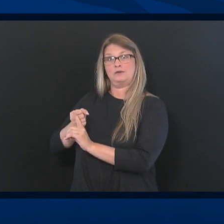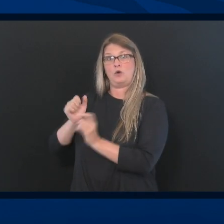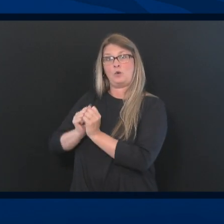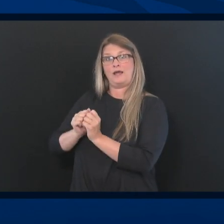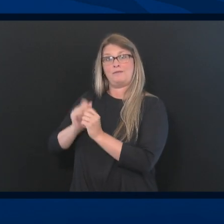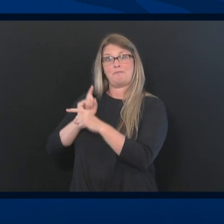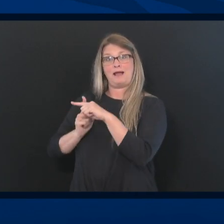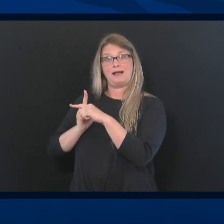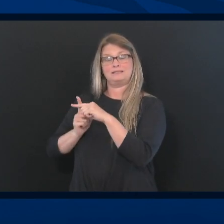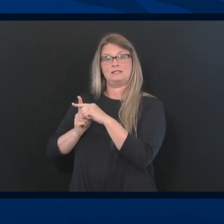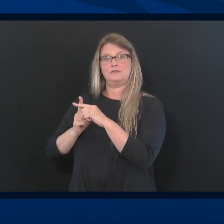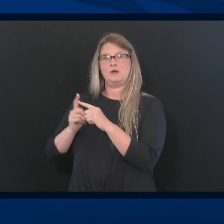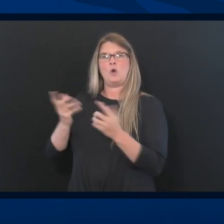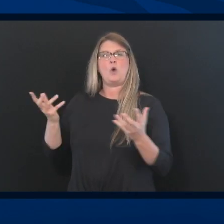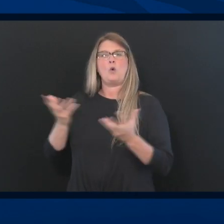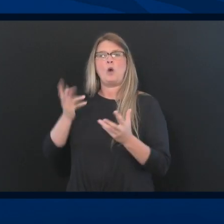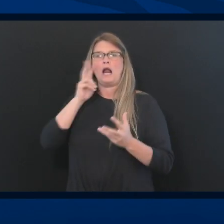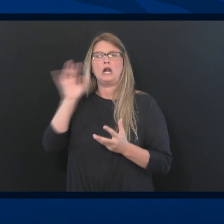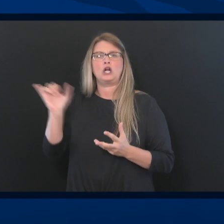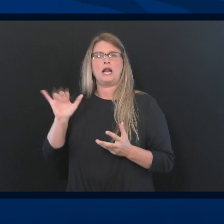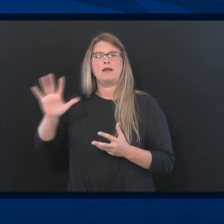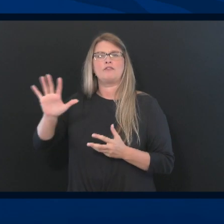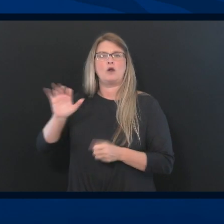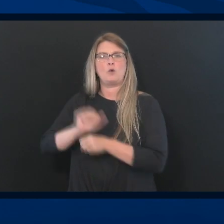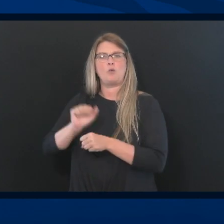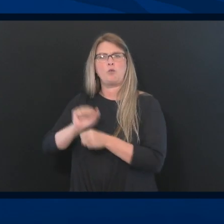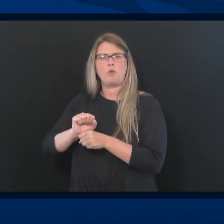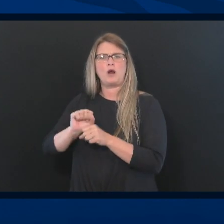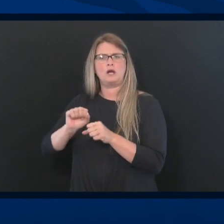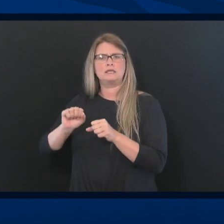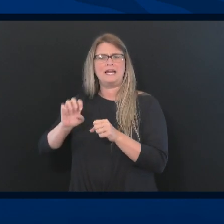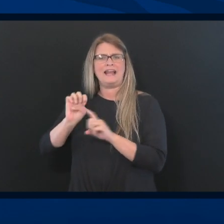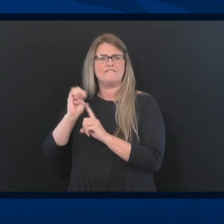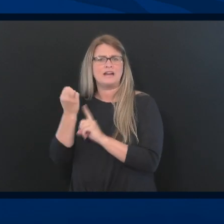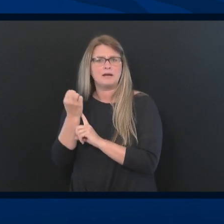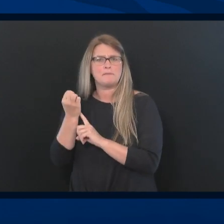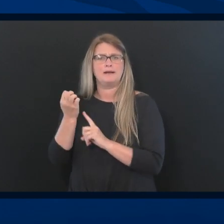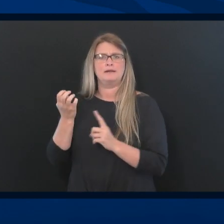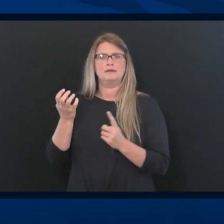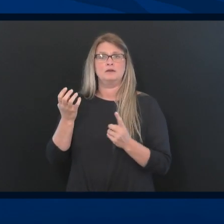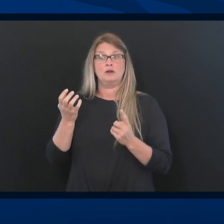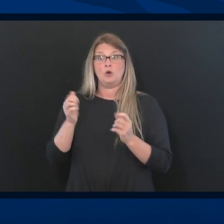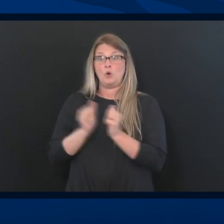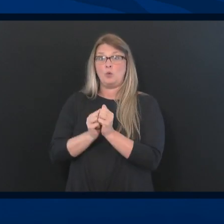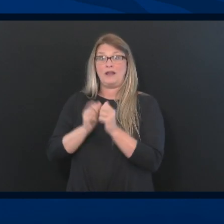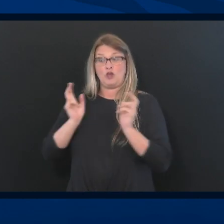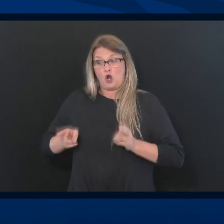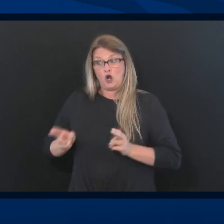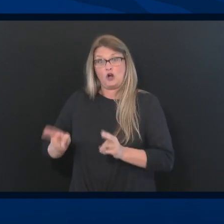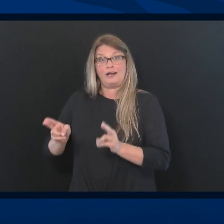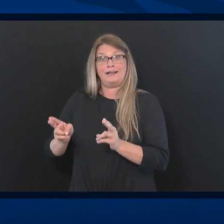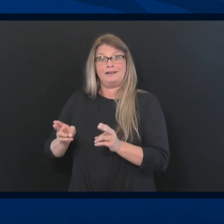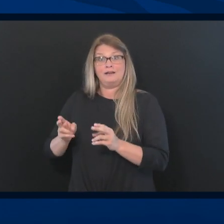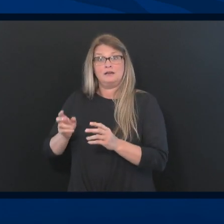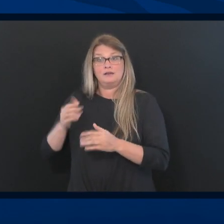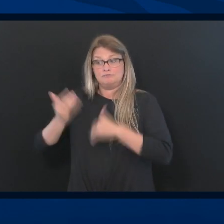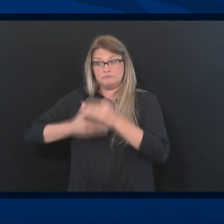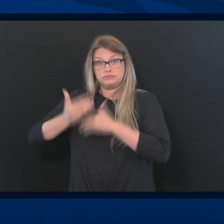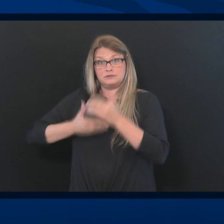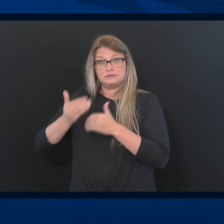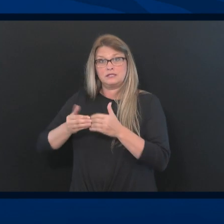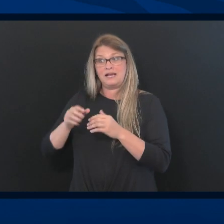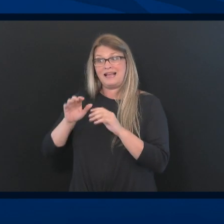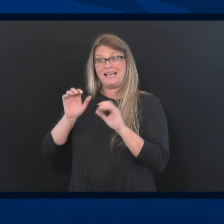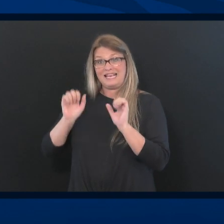work conditions are there. With such urgency to process those claims, are the employees able to social